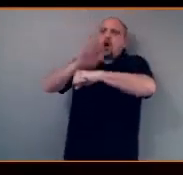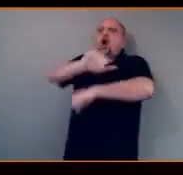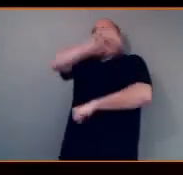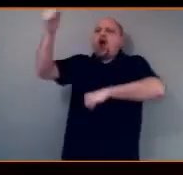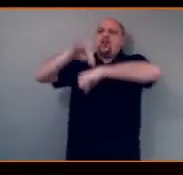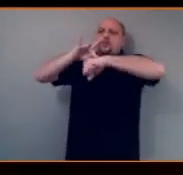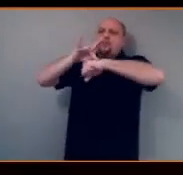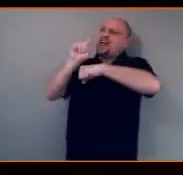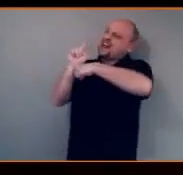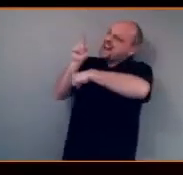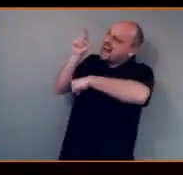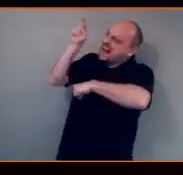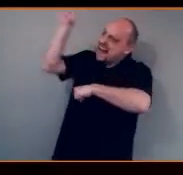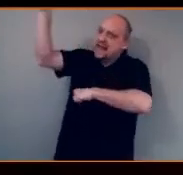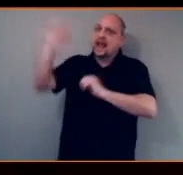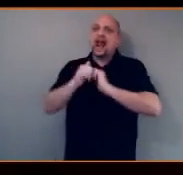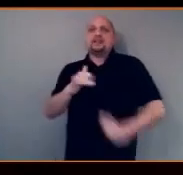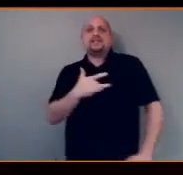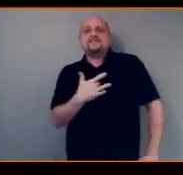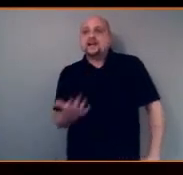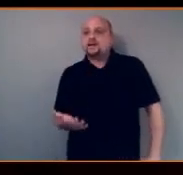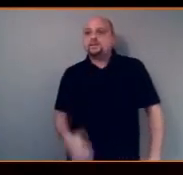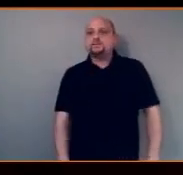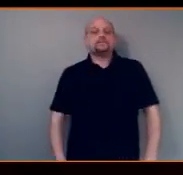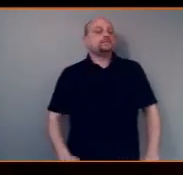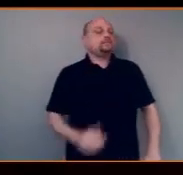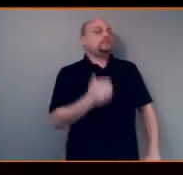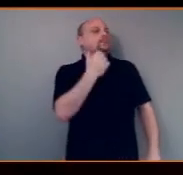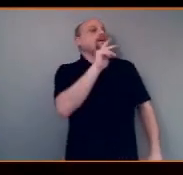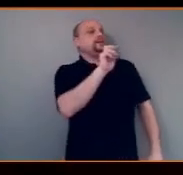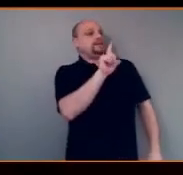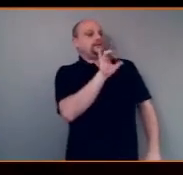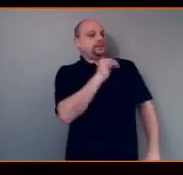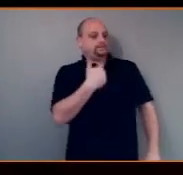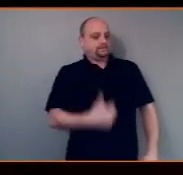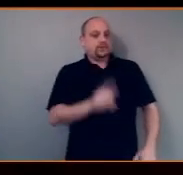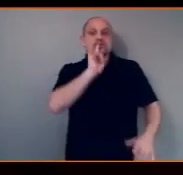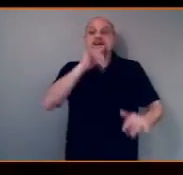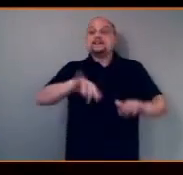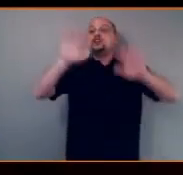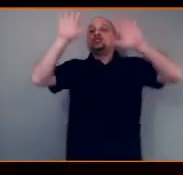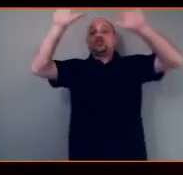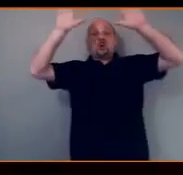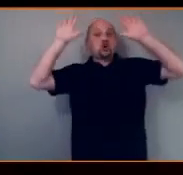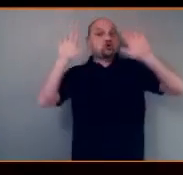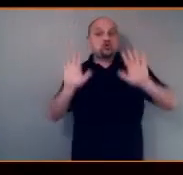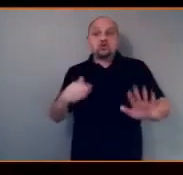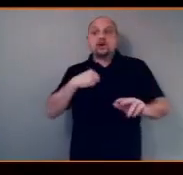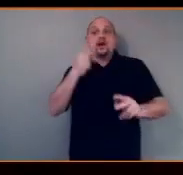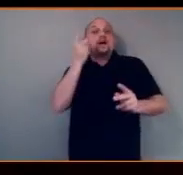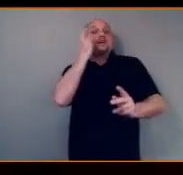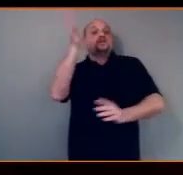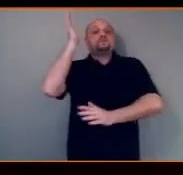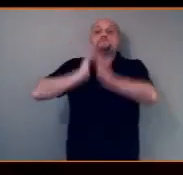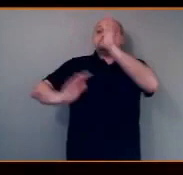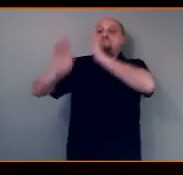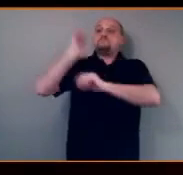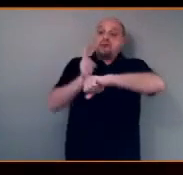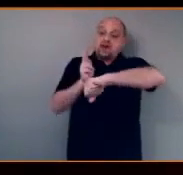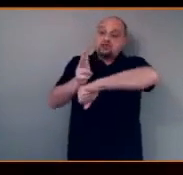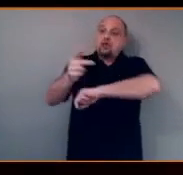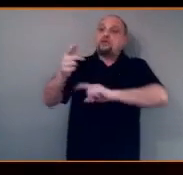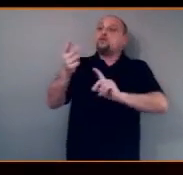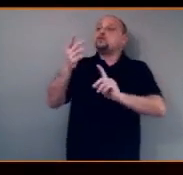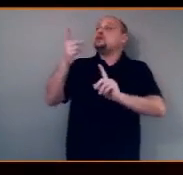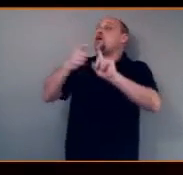miles away? This is incredible. I have watched past rovers and experiences kind of from the sidelines. This